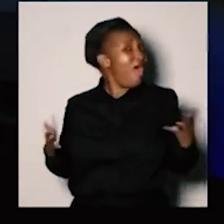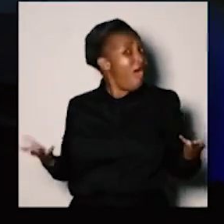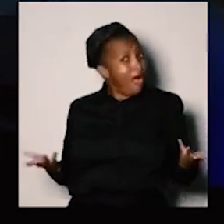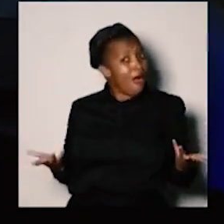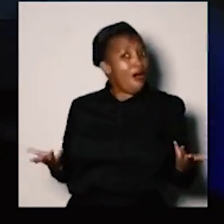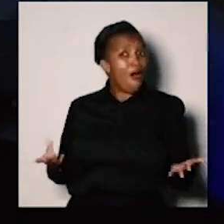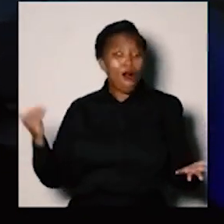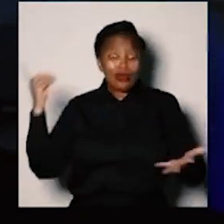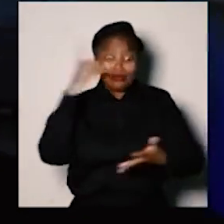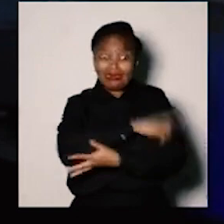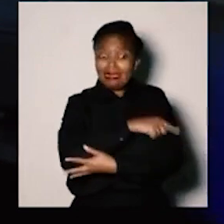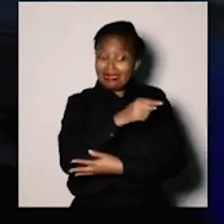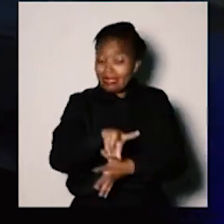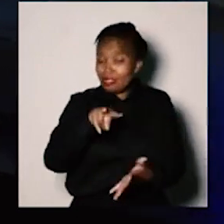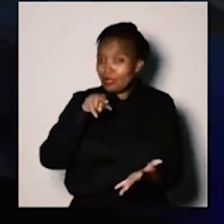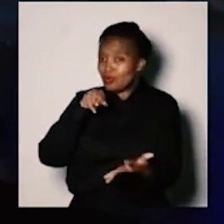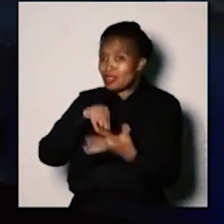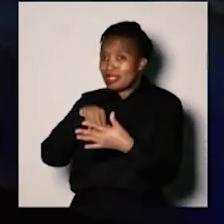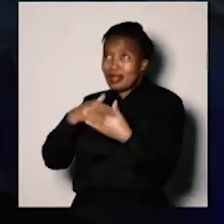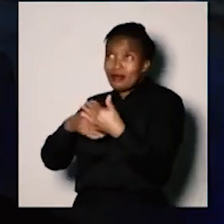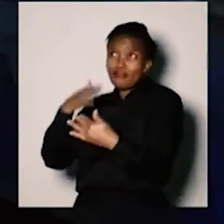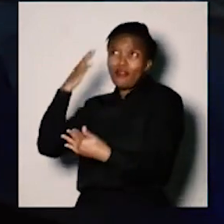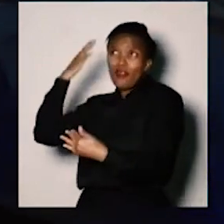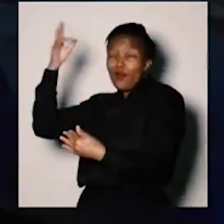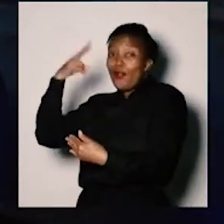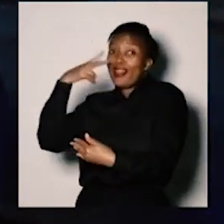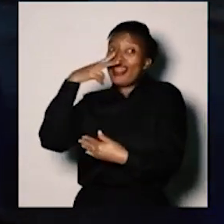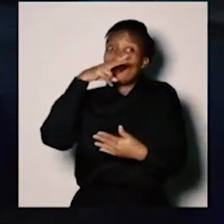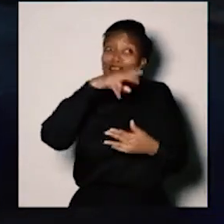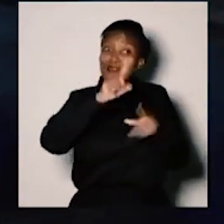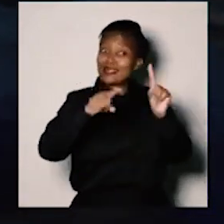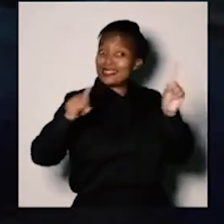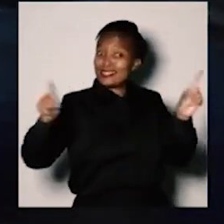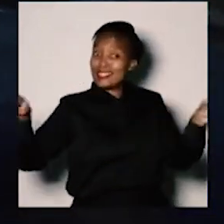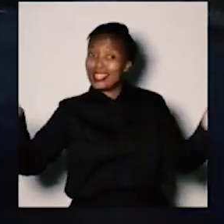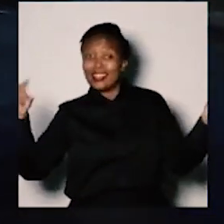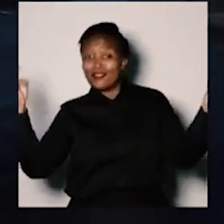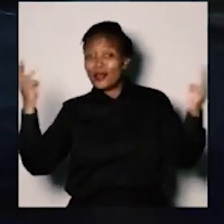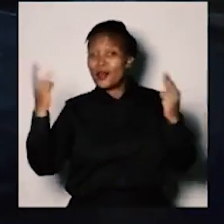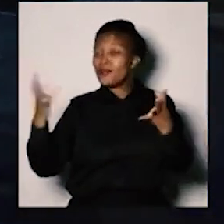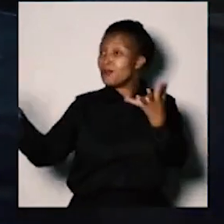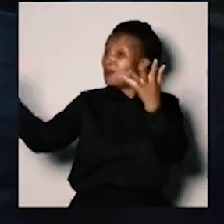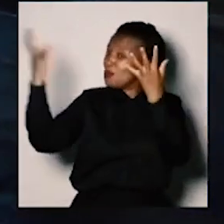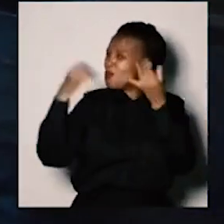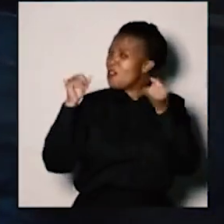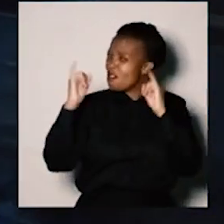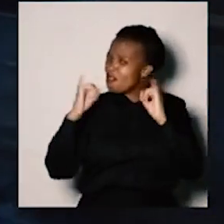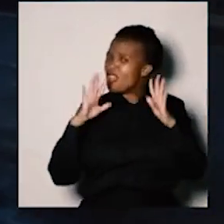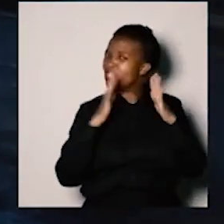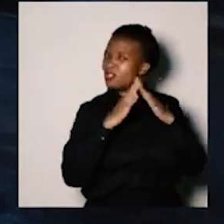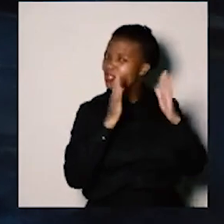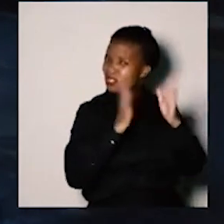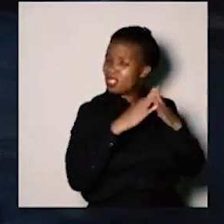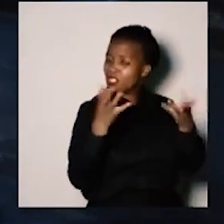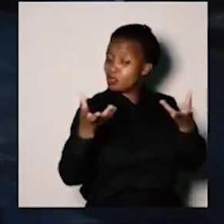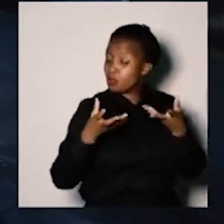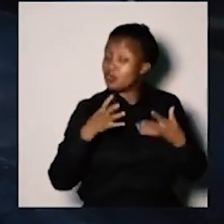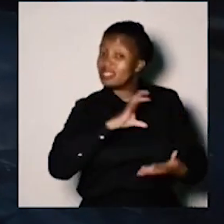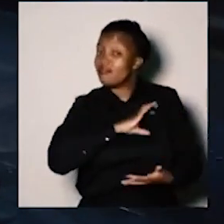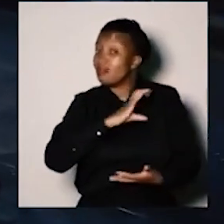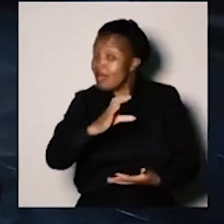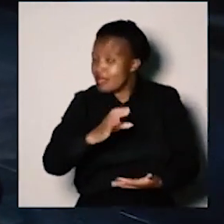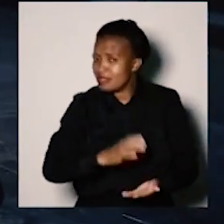you stand before God and you see this one, and this one says, Makia, ulebuka man. Hi, Nesika, when I wouldn't be